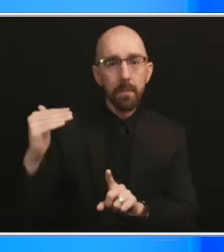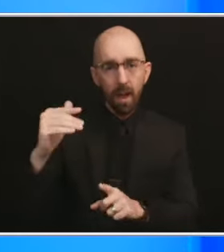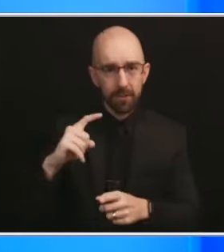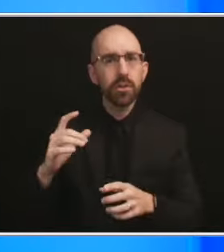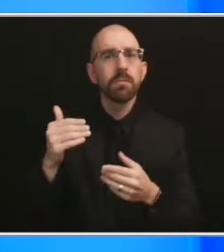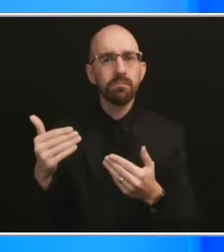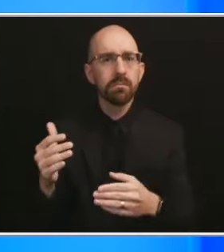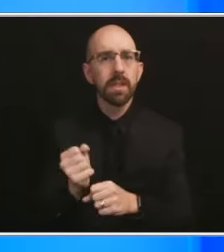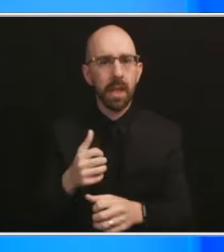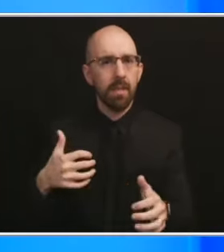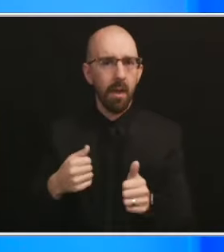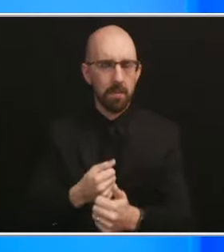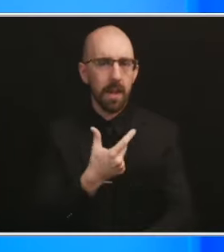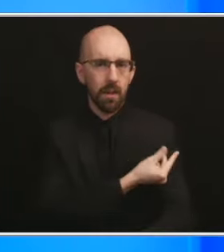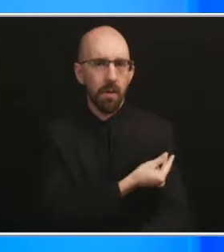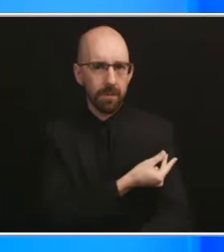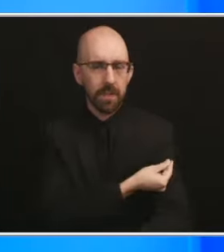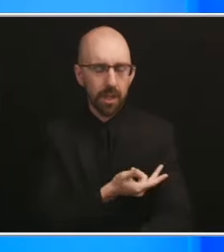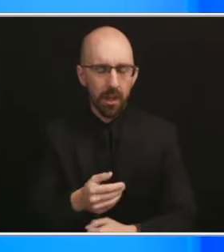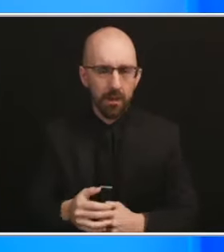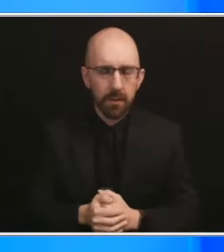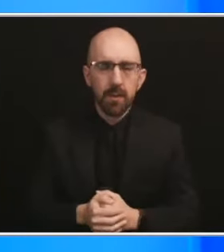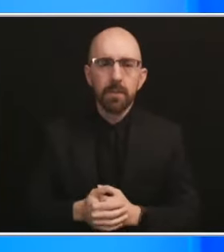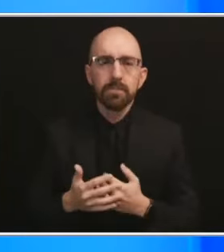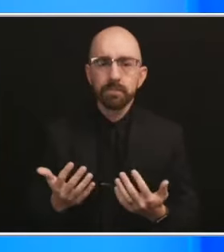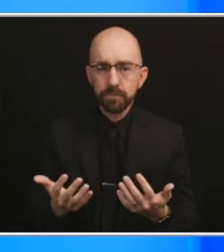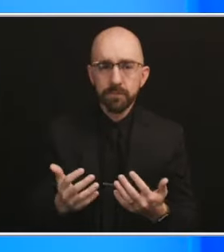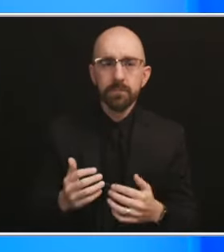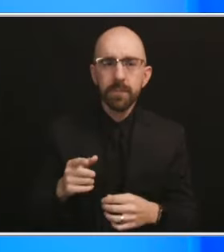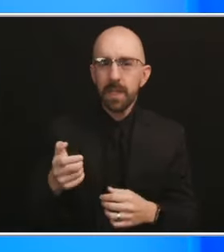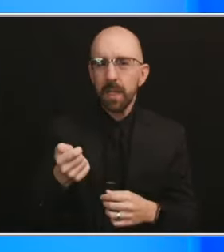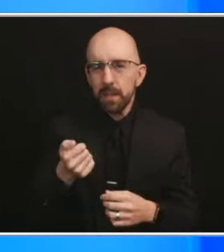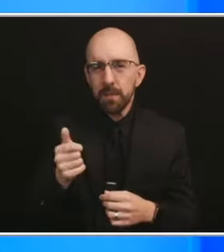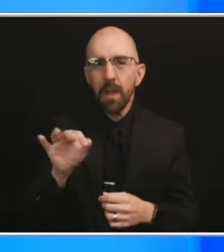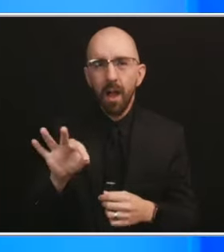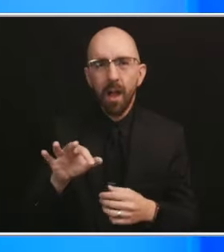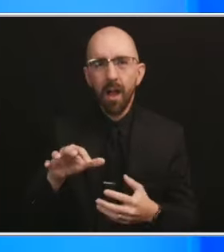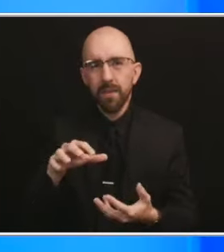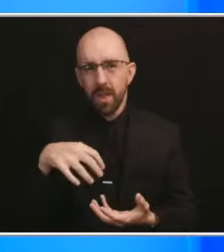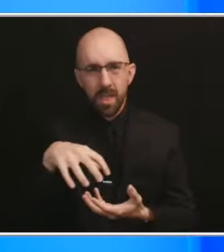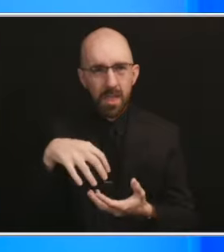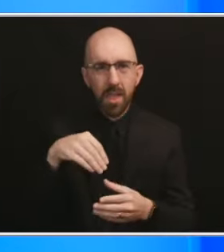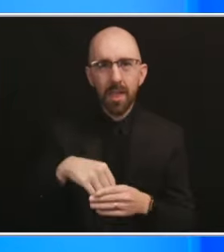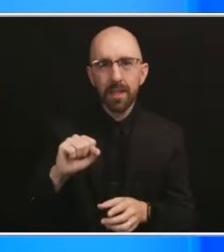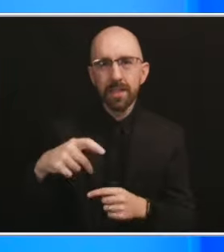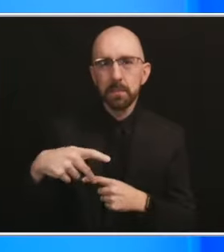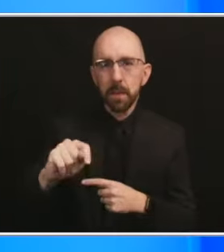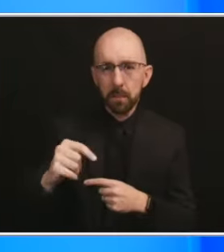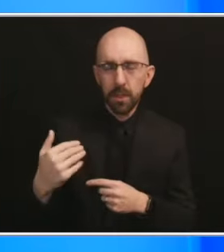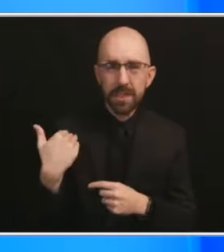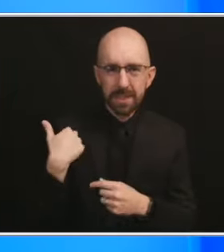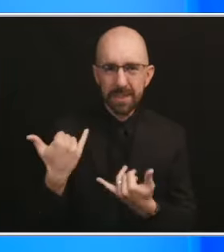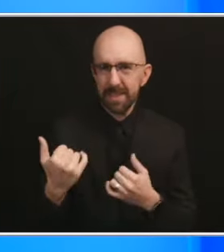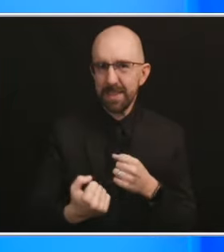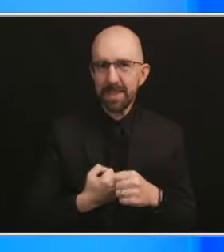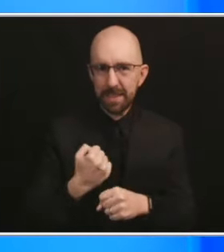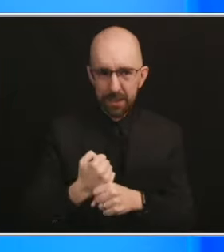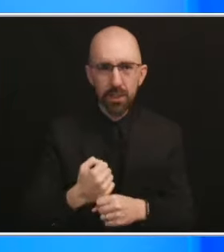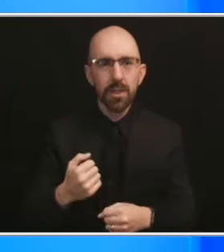updated COVID-19 vaccination. There was a little bit of turmoil in September of this year. The